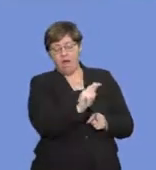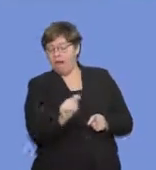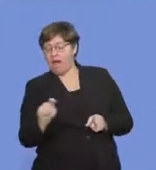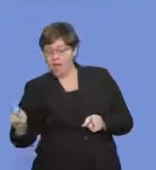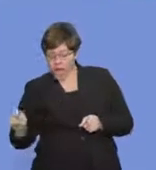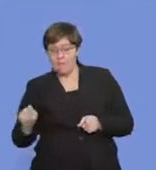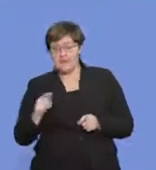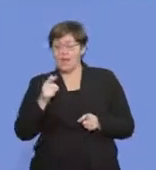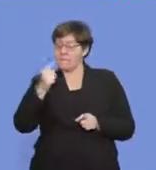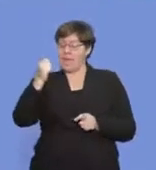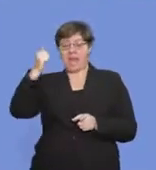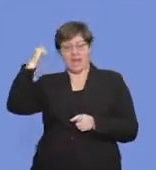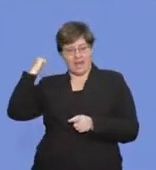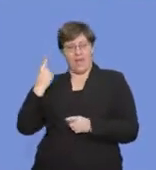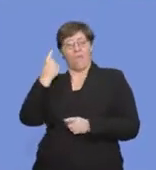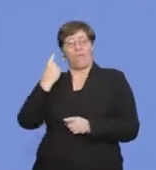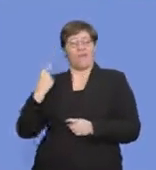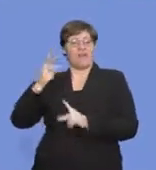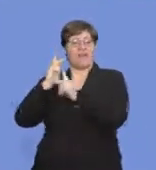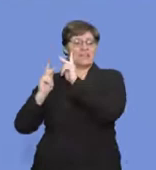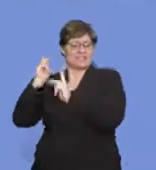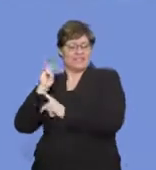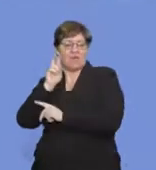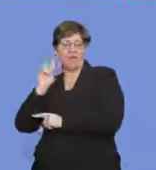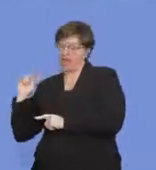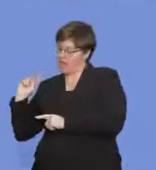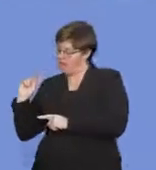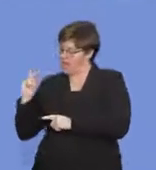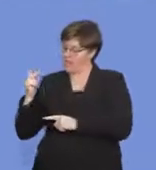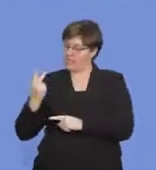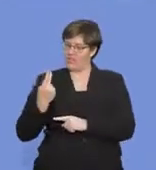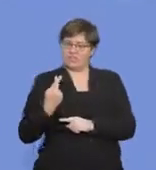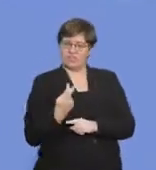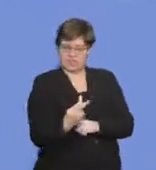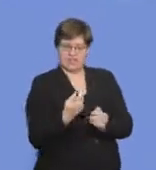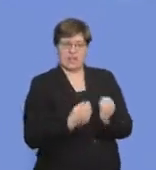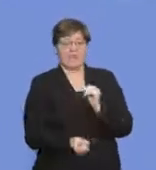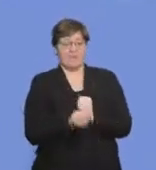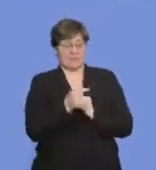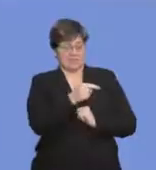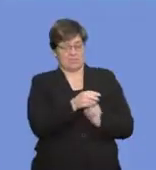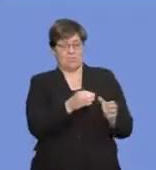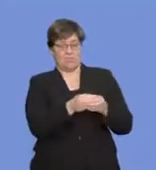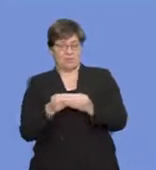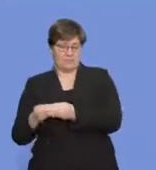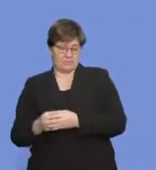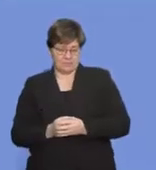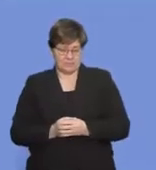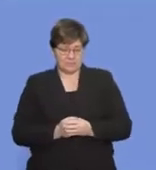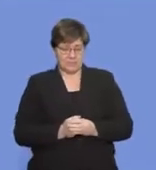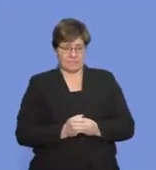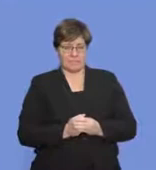species have a common ancestor, and we look at the evolution as it occurred over time of these organisms.